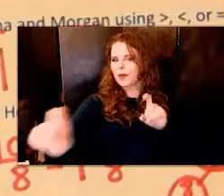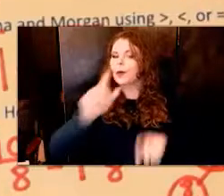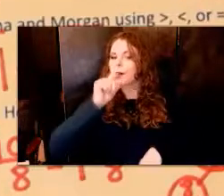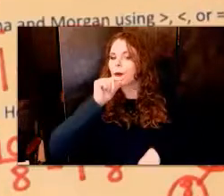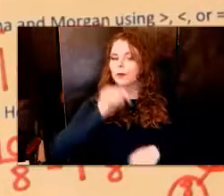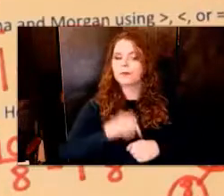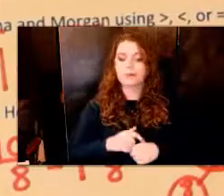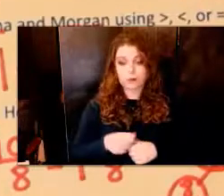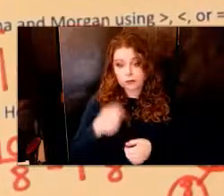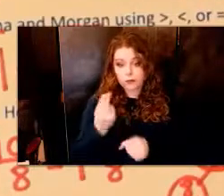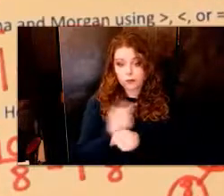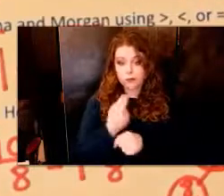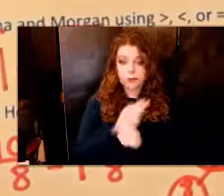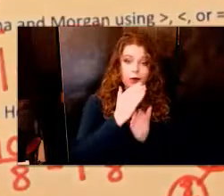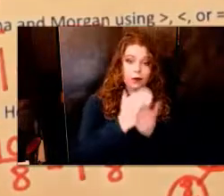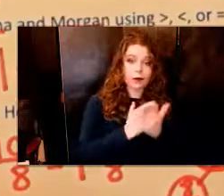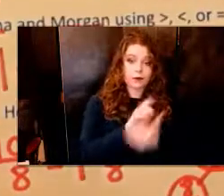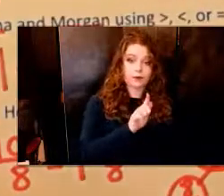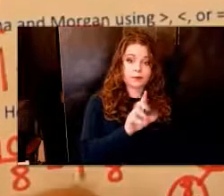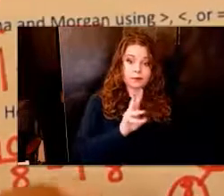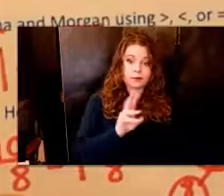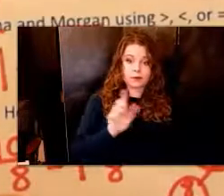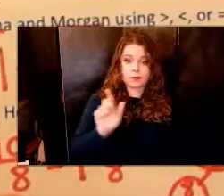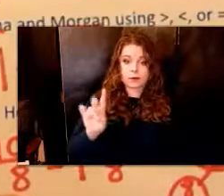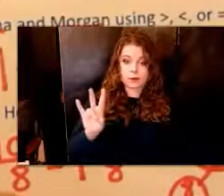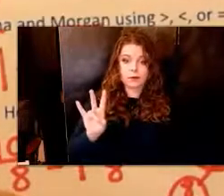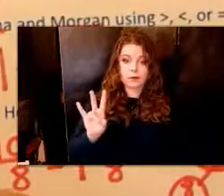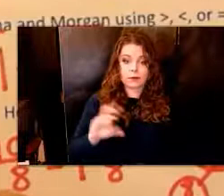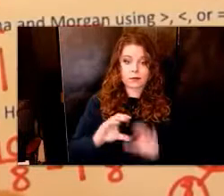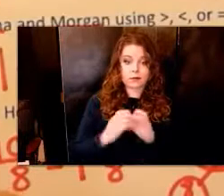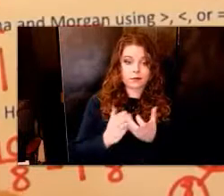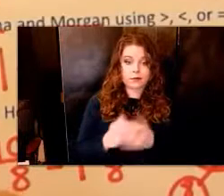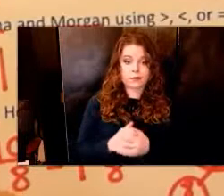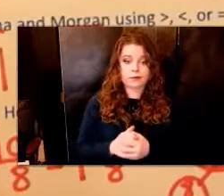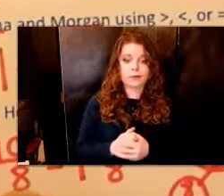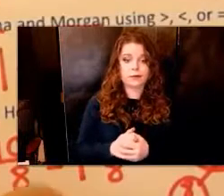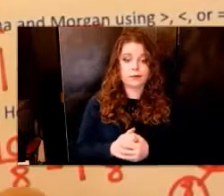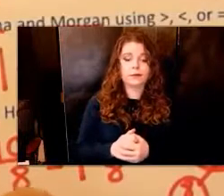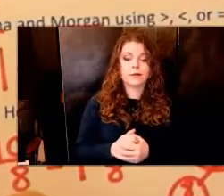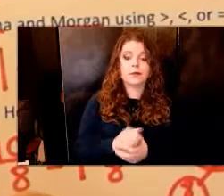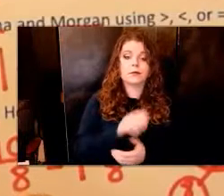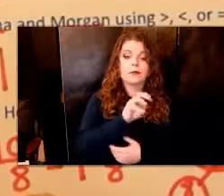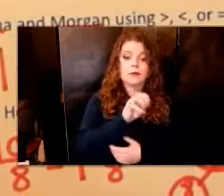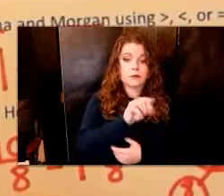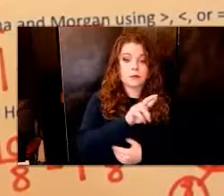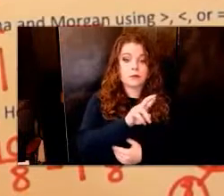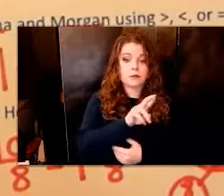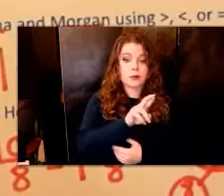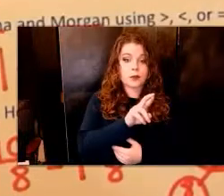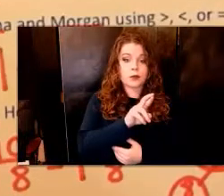26 and 27 that we've been working on together. So Mr. Reynolds ran 1 and